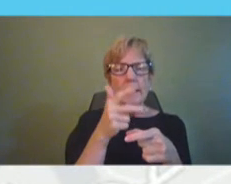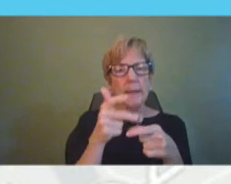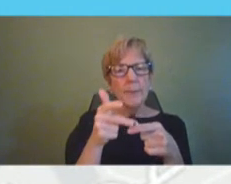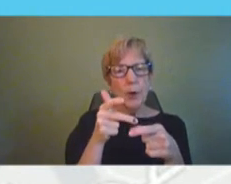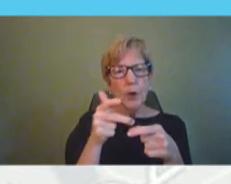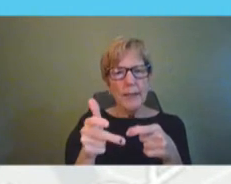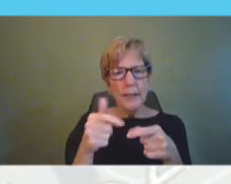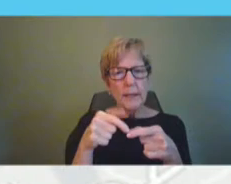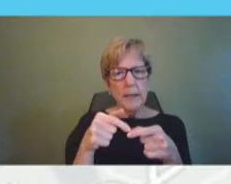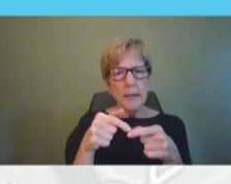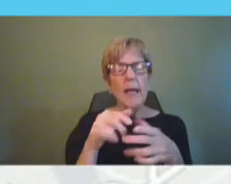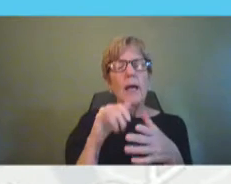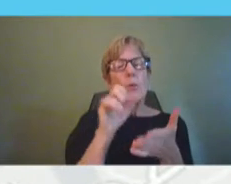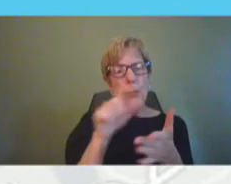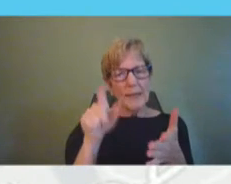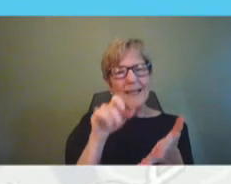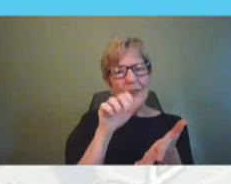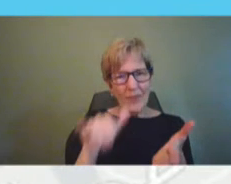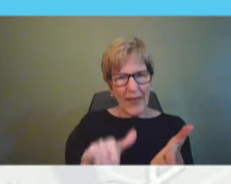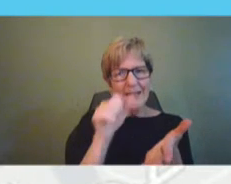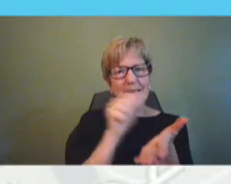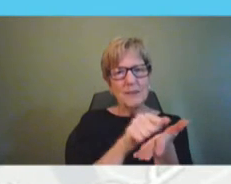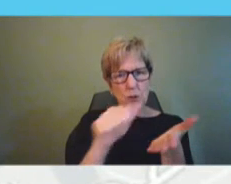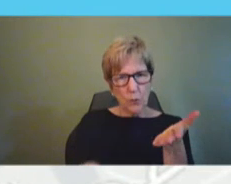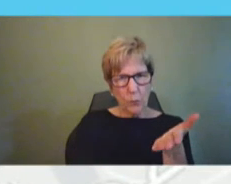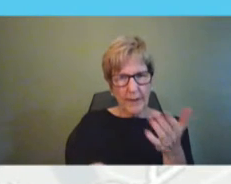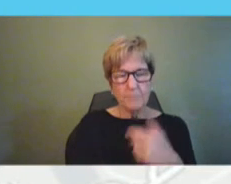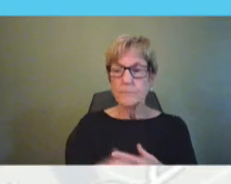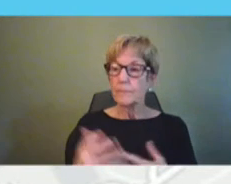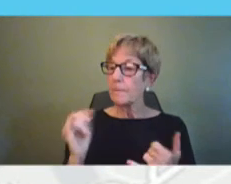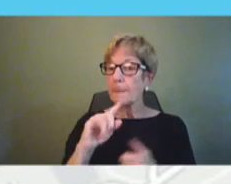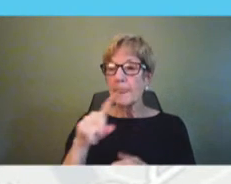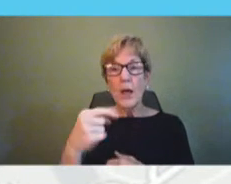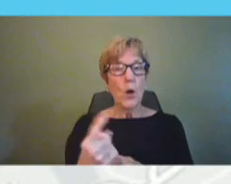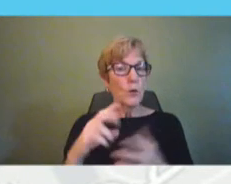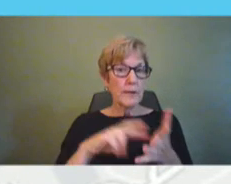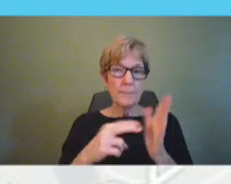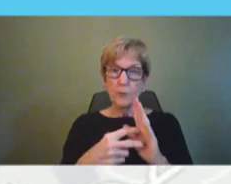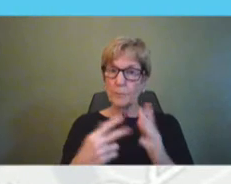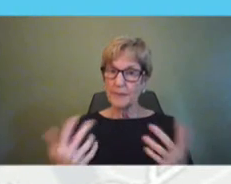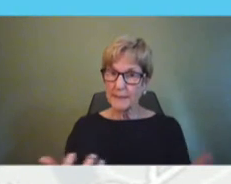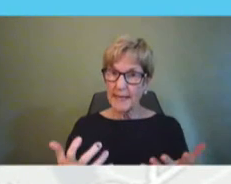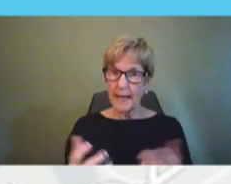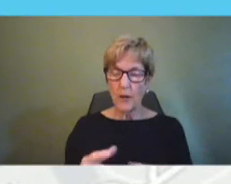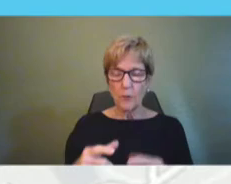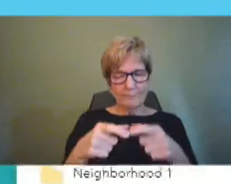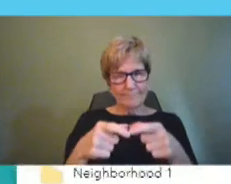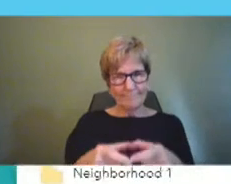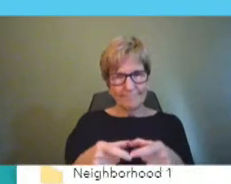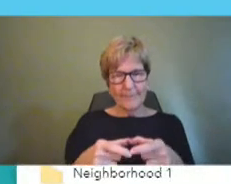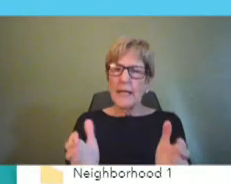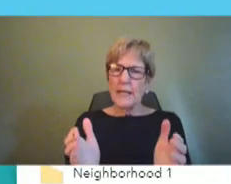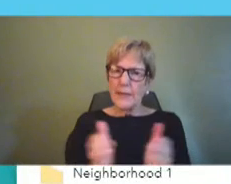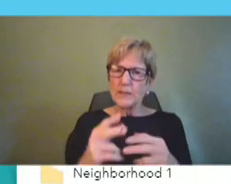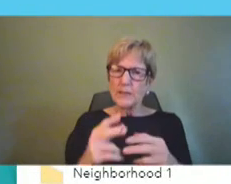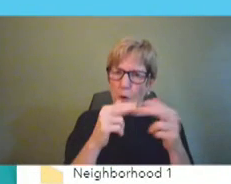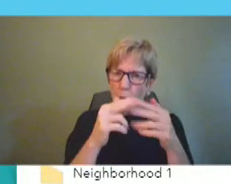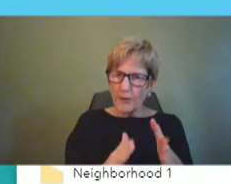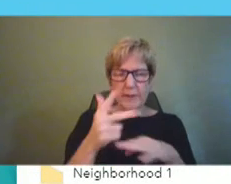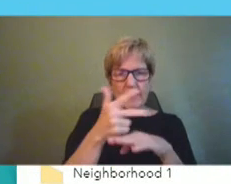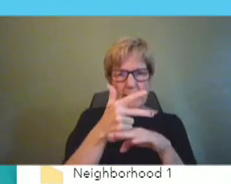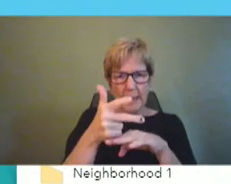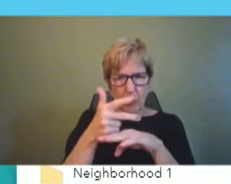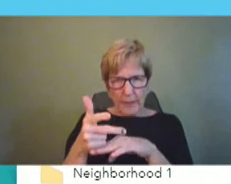to go away so now the only purpose of our rezoning is to rezone away from the small building and surface parking lot